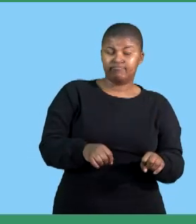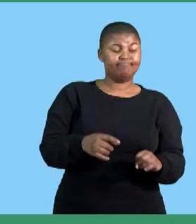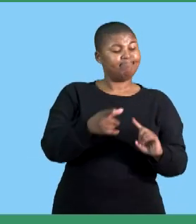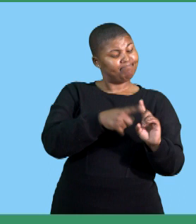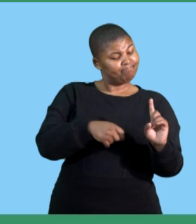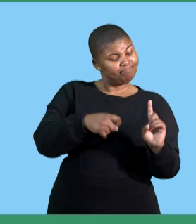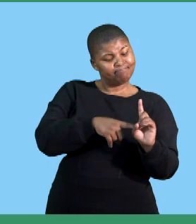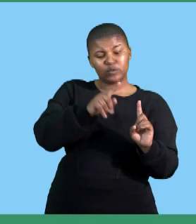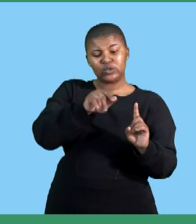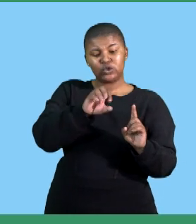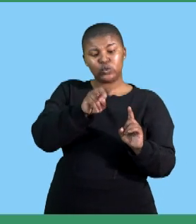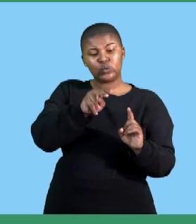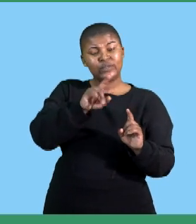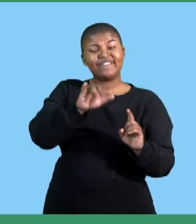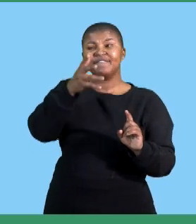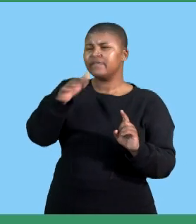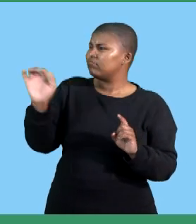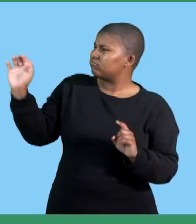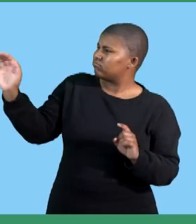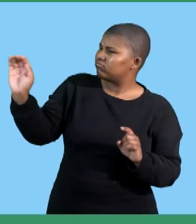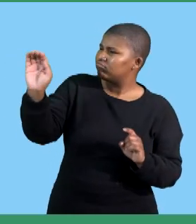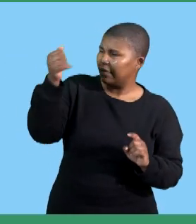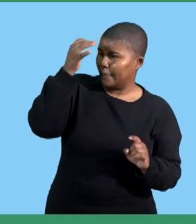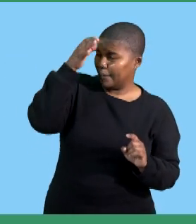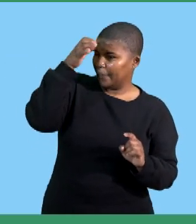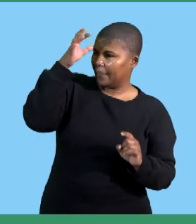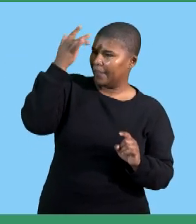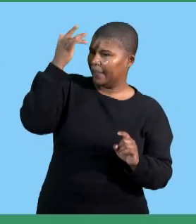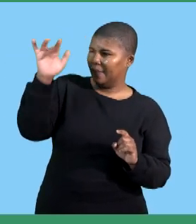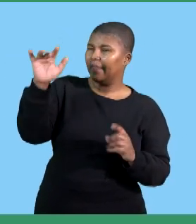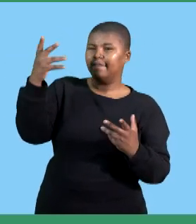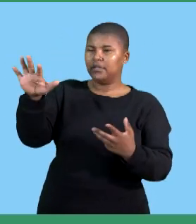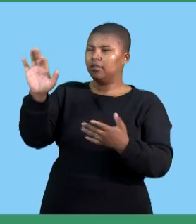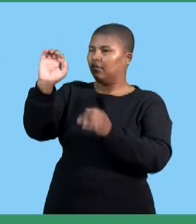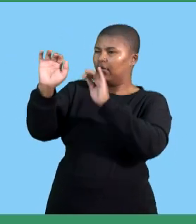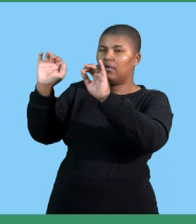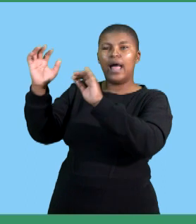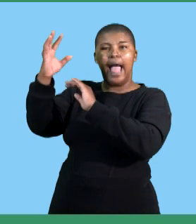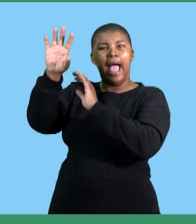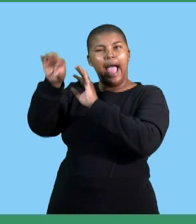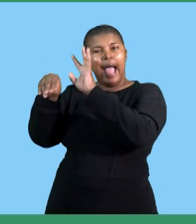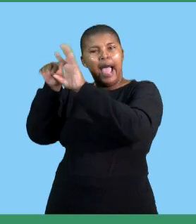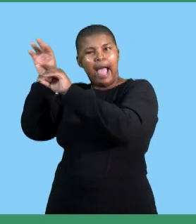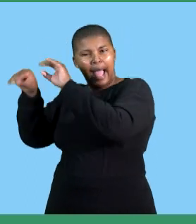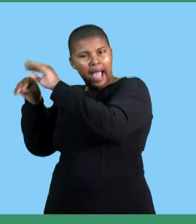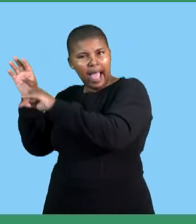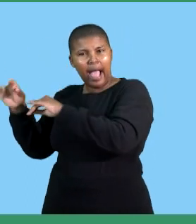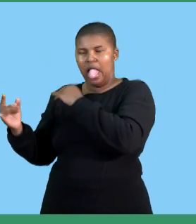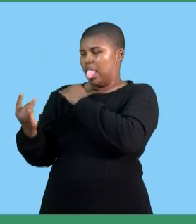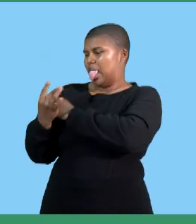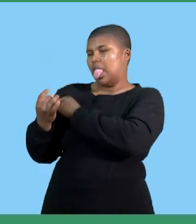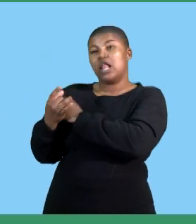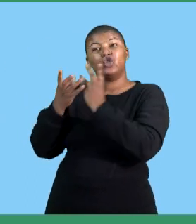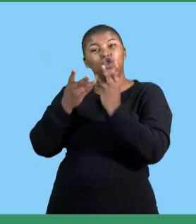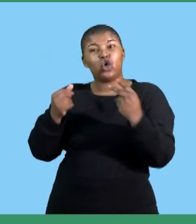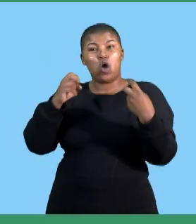a problem they are facing. Now remember, you need to ask yourself, is the statement that I am